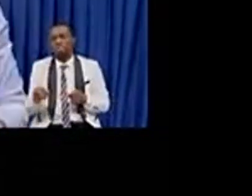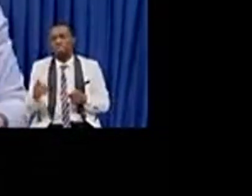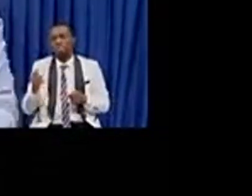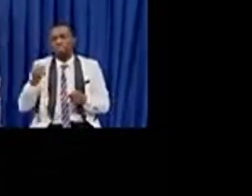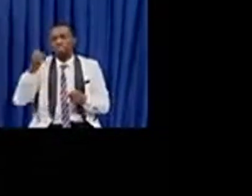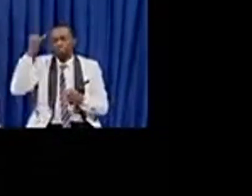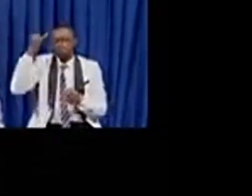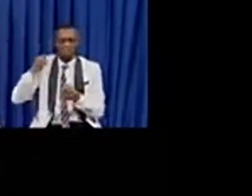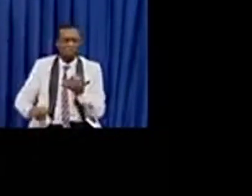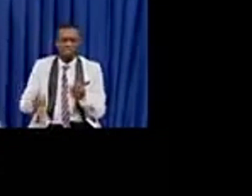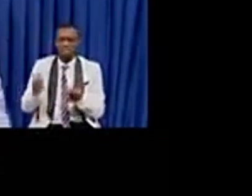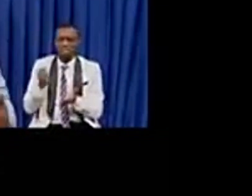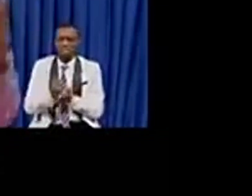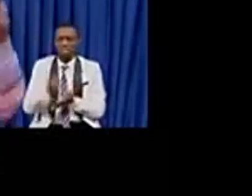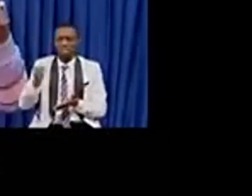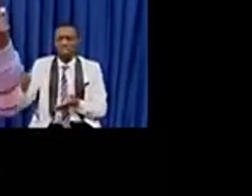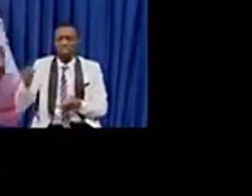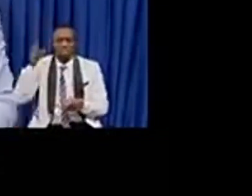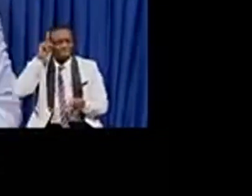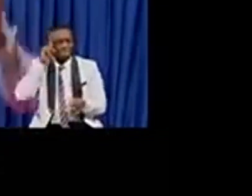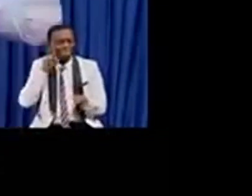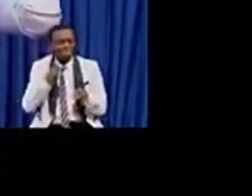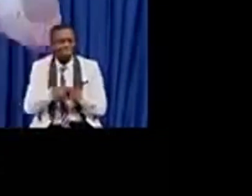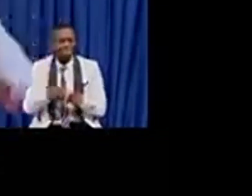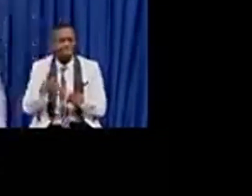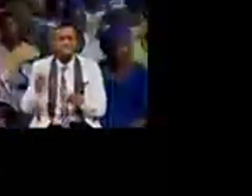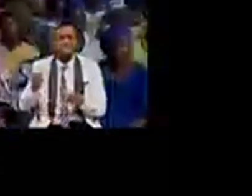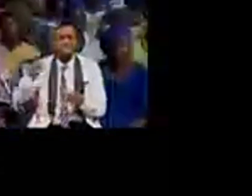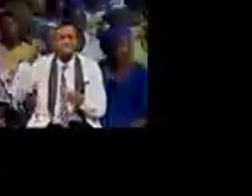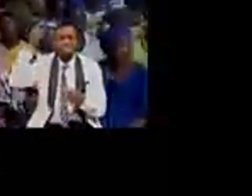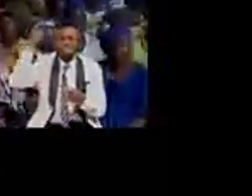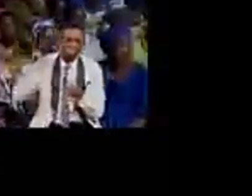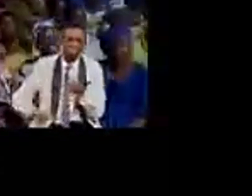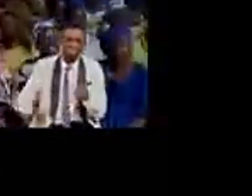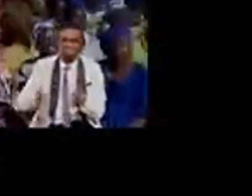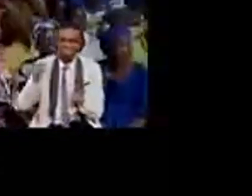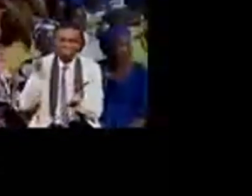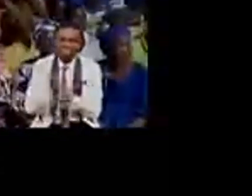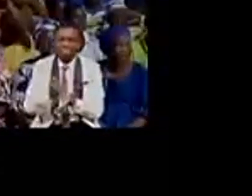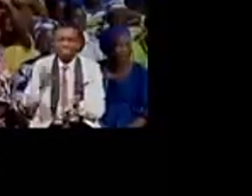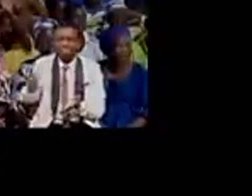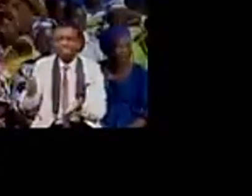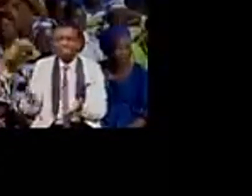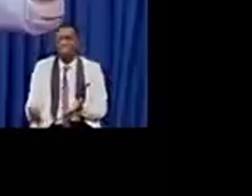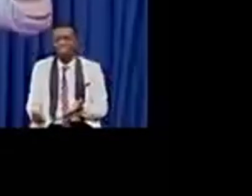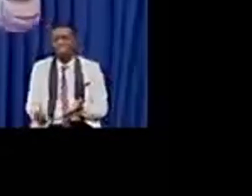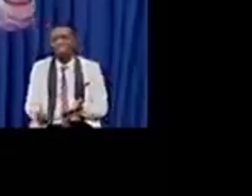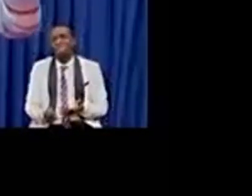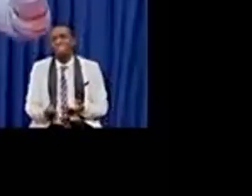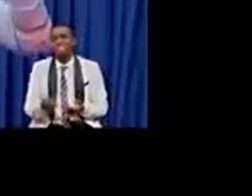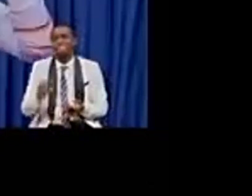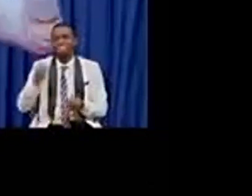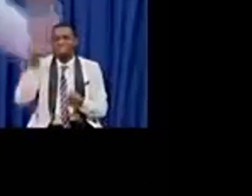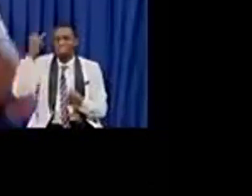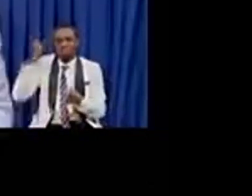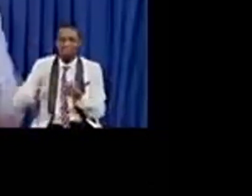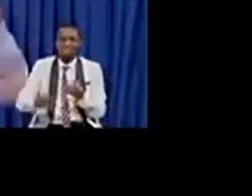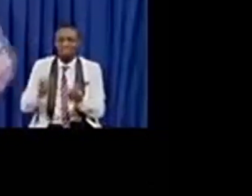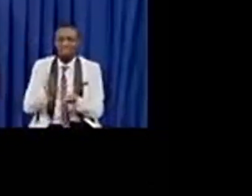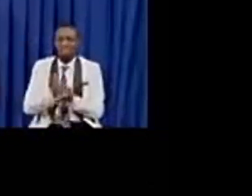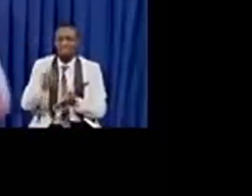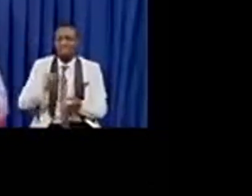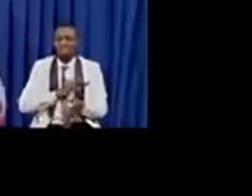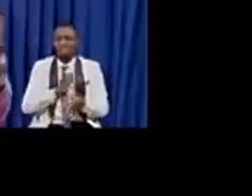amen. Brethren, I said the final amen. Say the final amen. The final amen. I got my